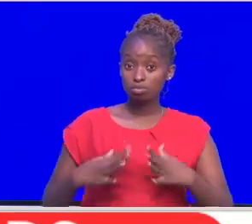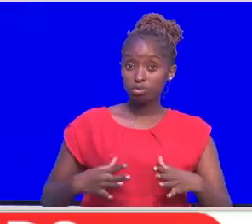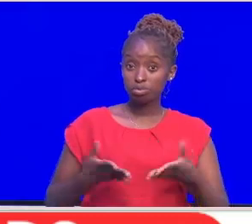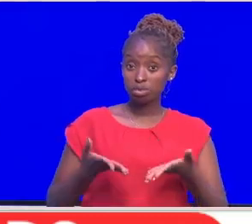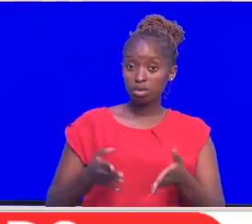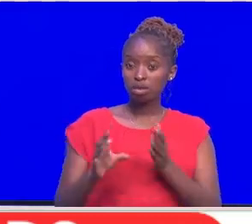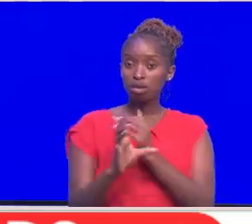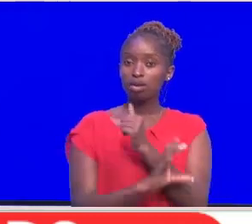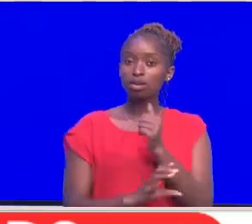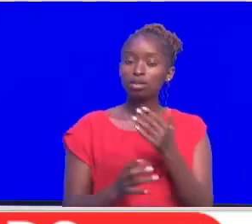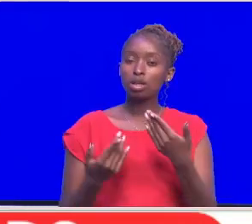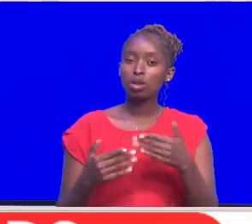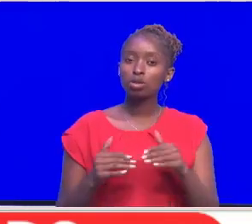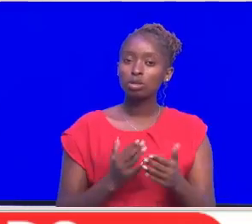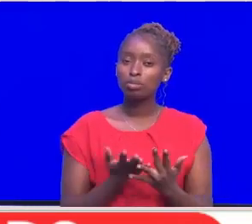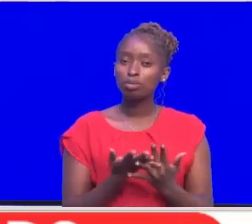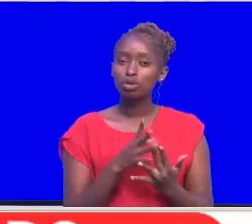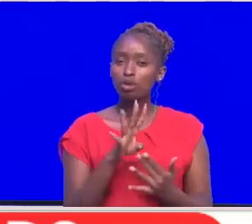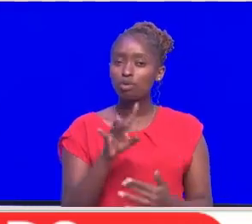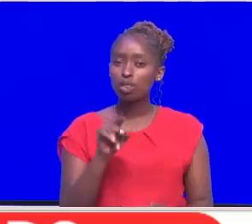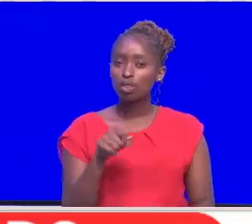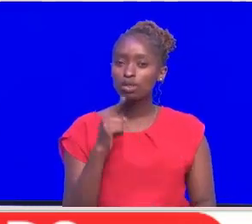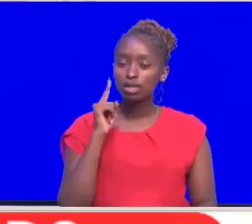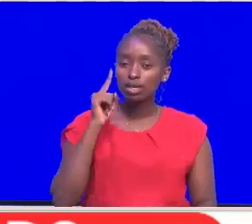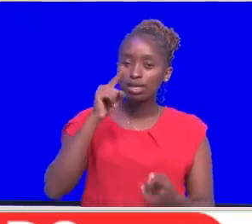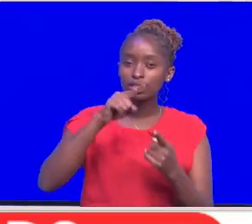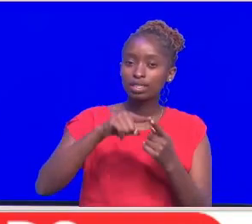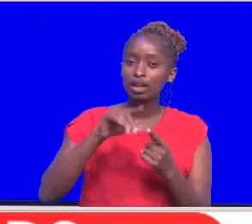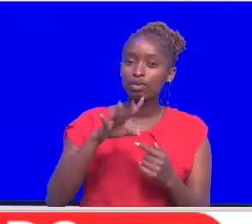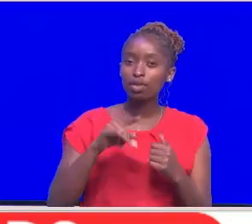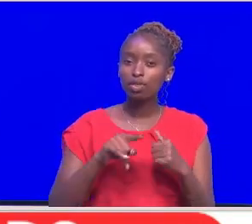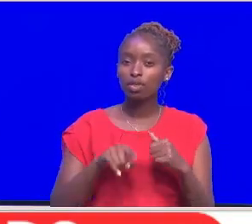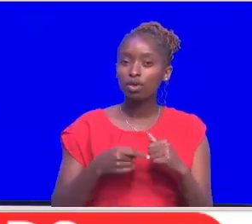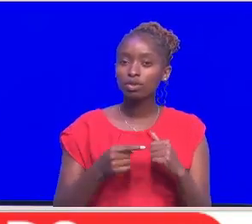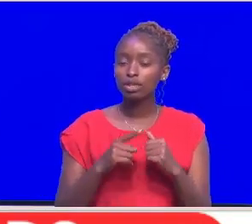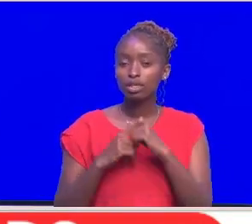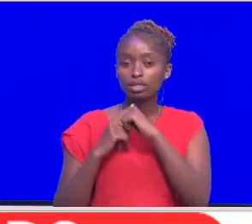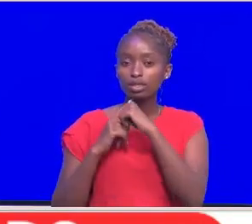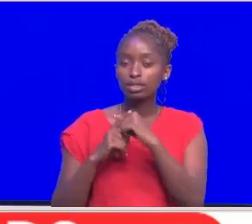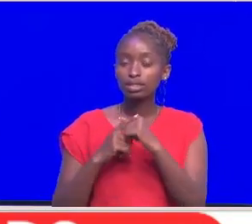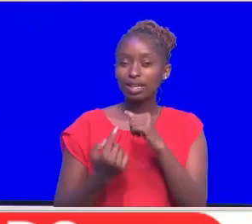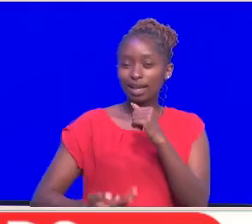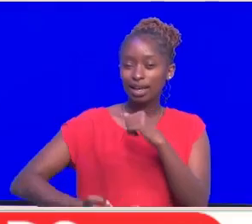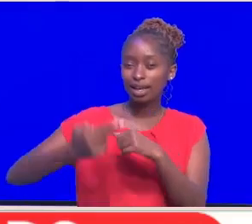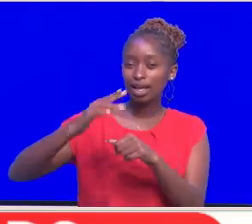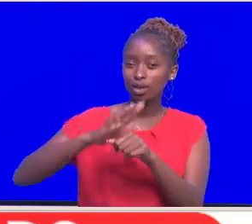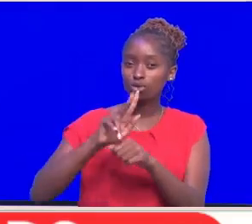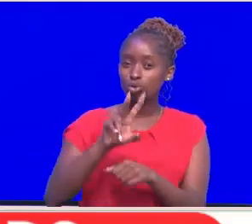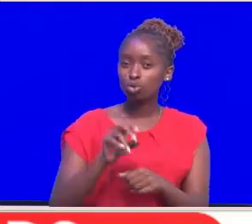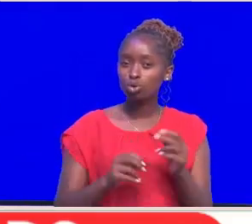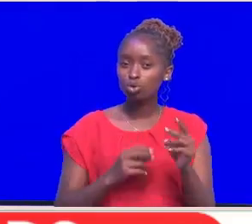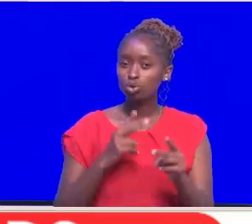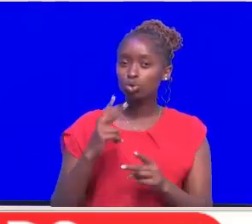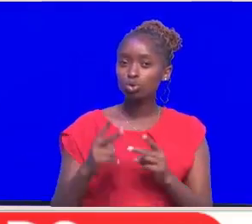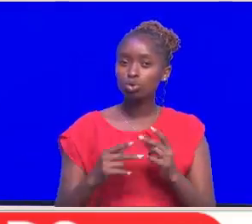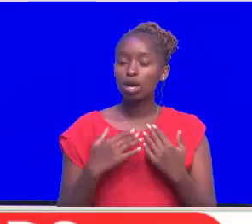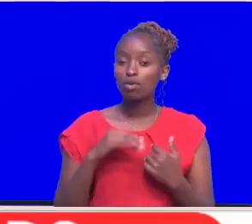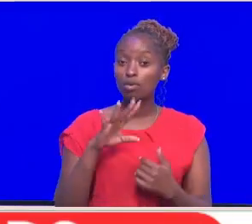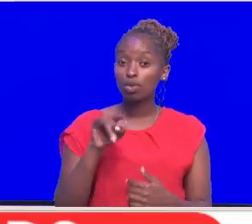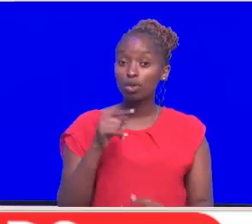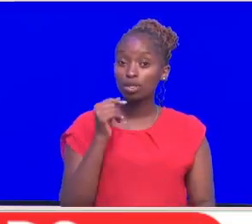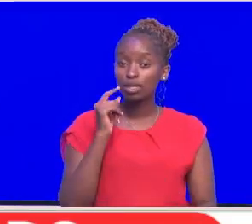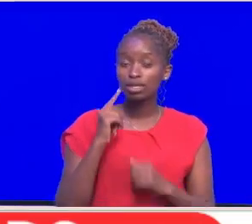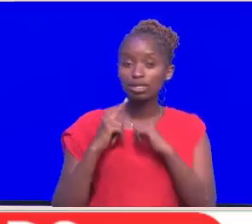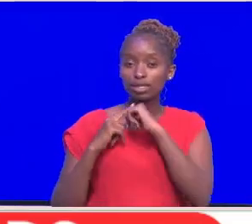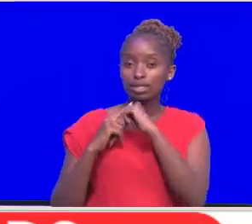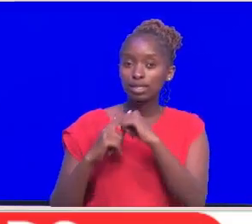be losing between 4,000 to 4,600, the highest was 2022, 4,600. And if we had gone at this rate